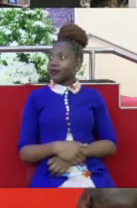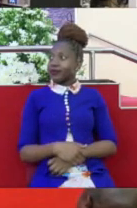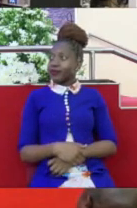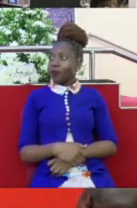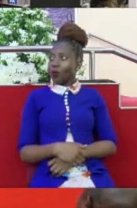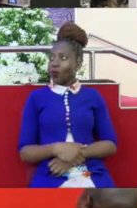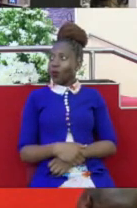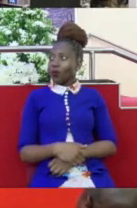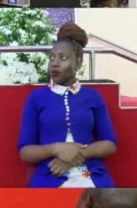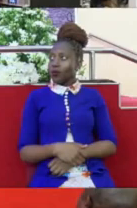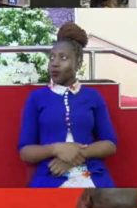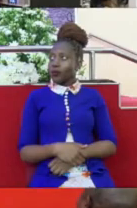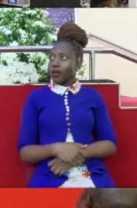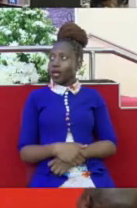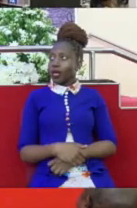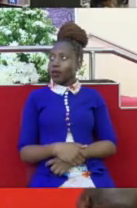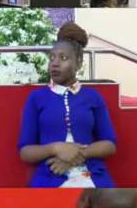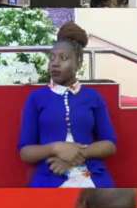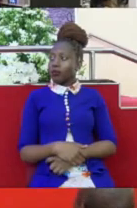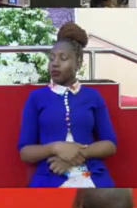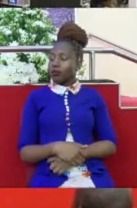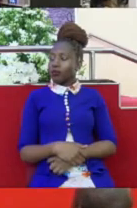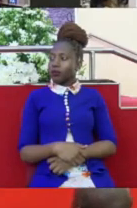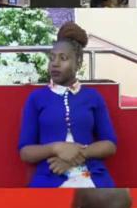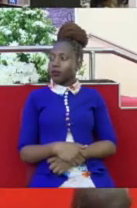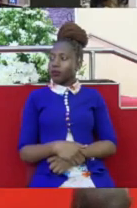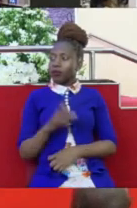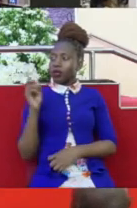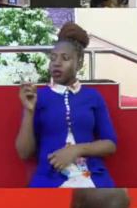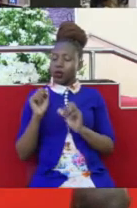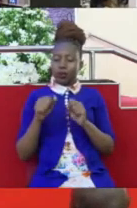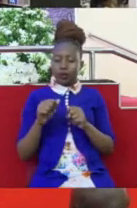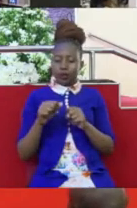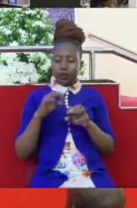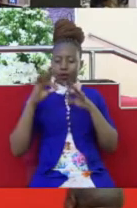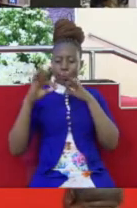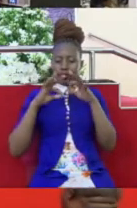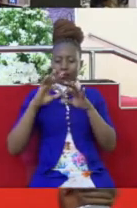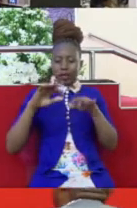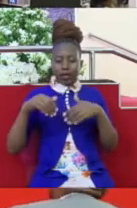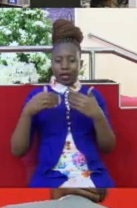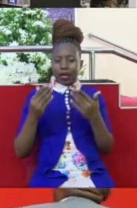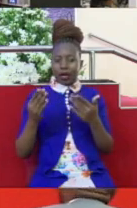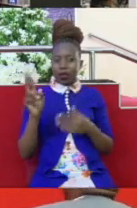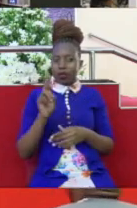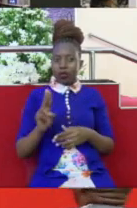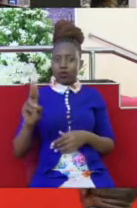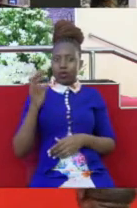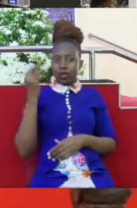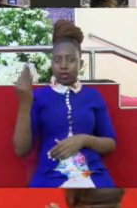that. What two words or three words would you put together to describe empathy? All